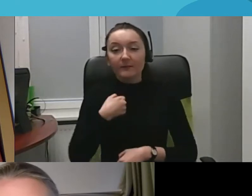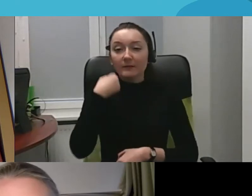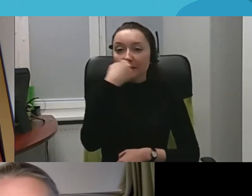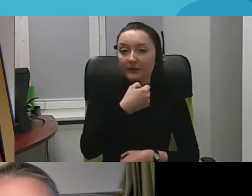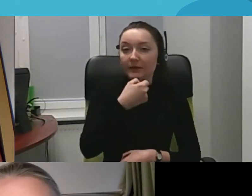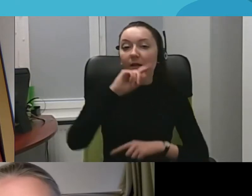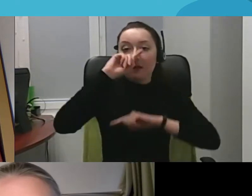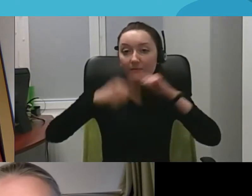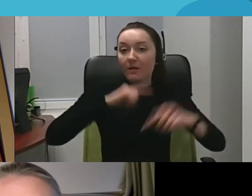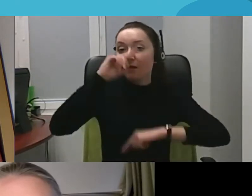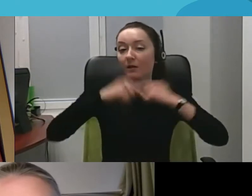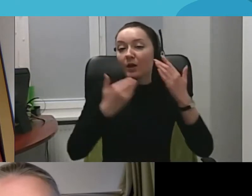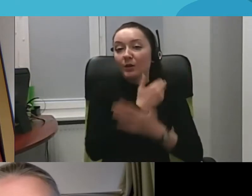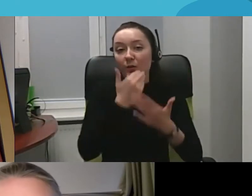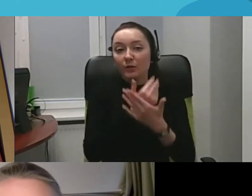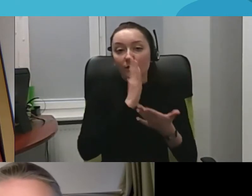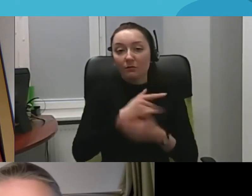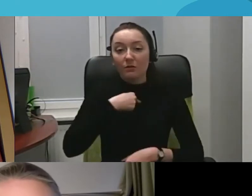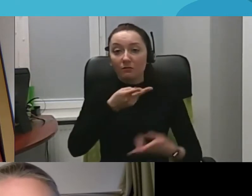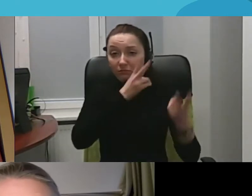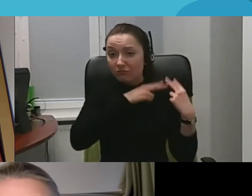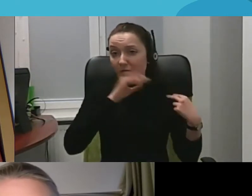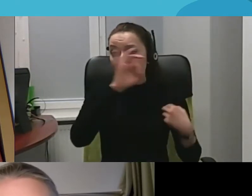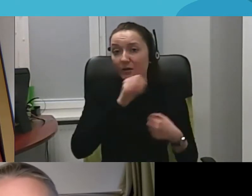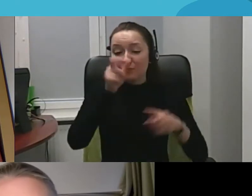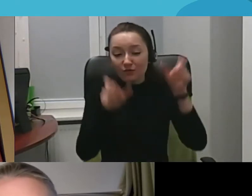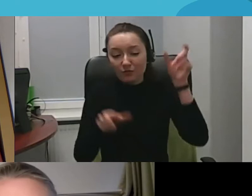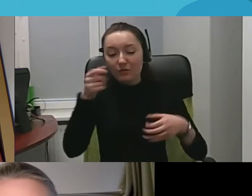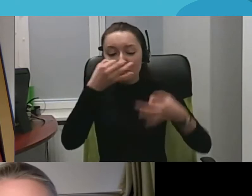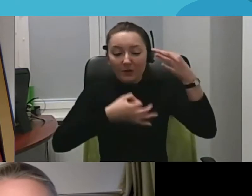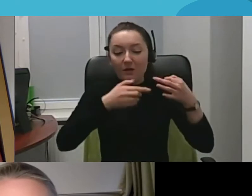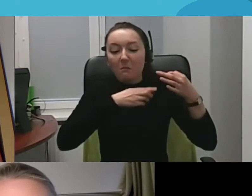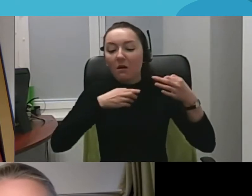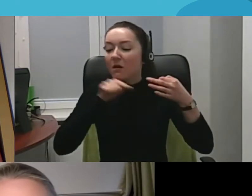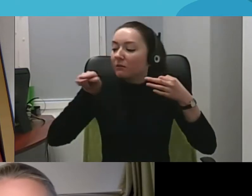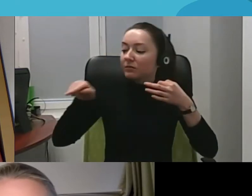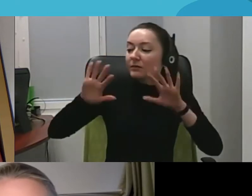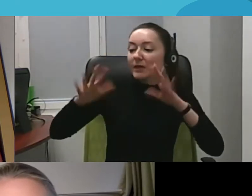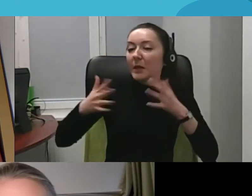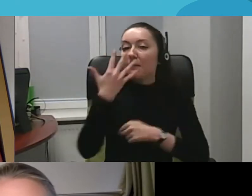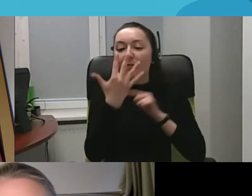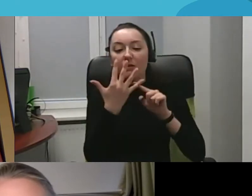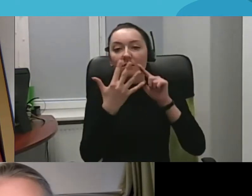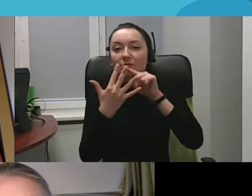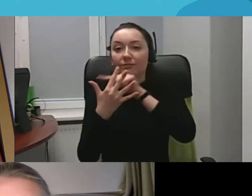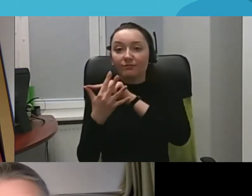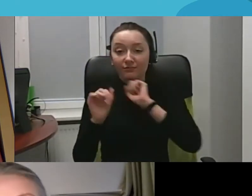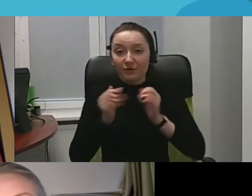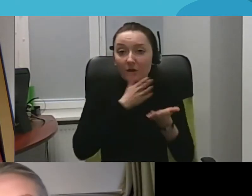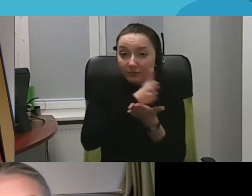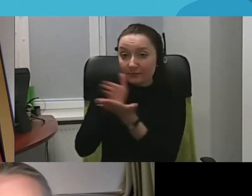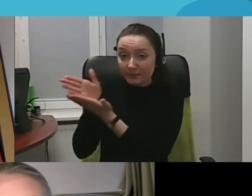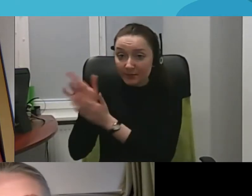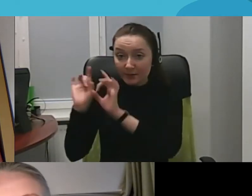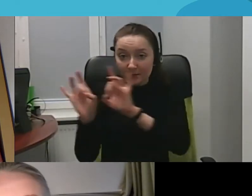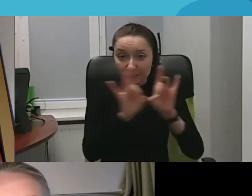monitoring the situation of human rights in Belarus are fivefold. So I will remind them because I think it's important. First, as part of